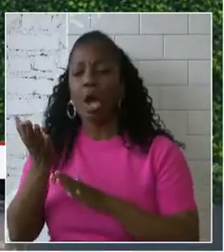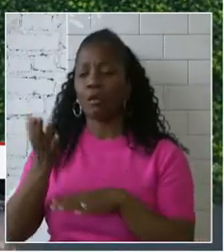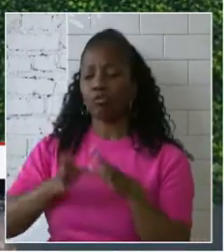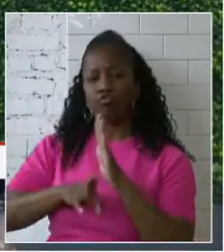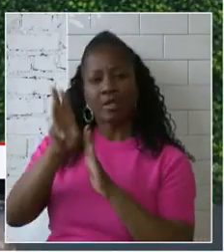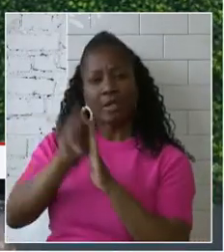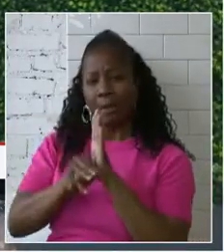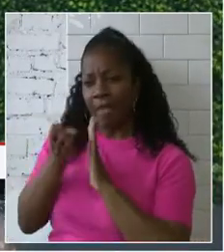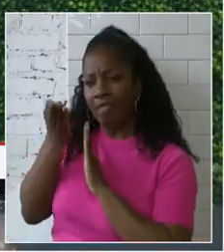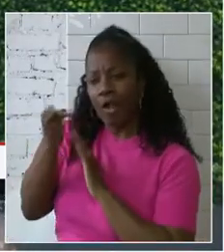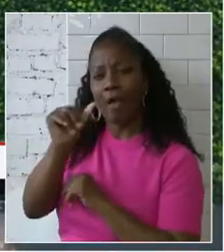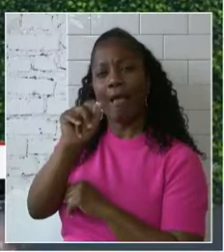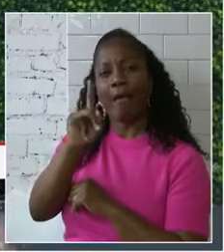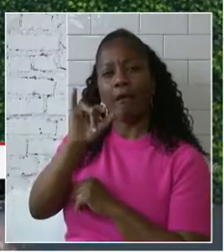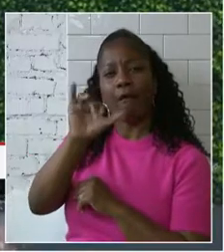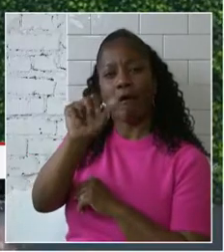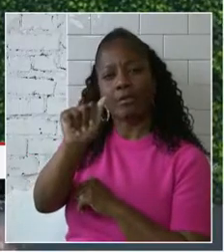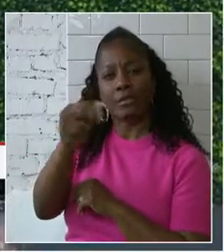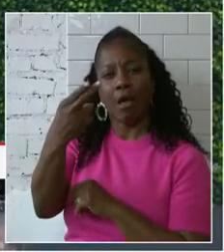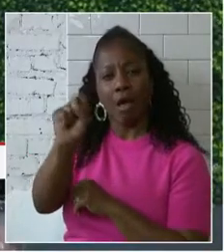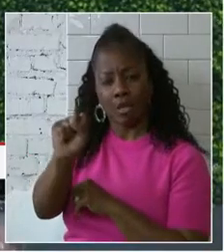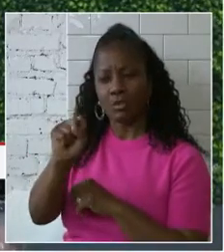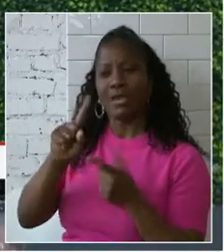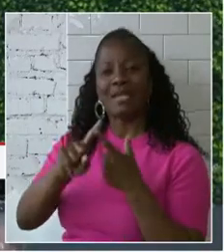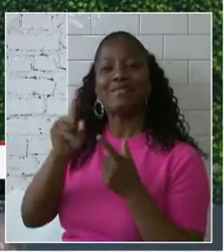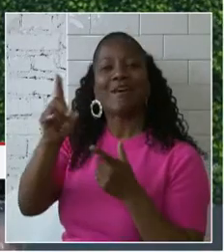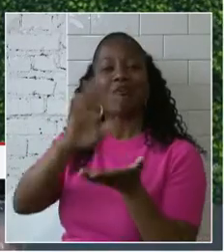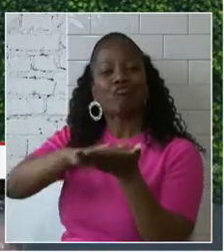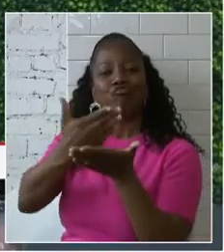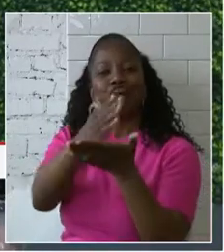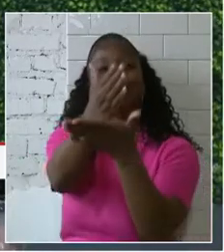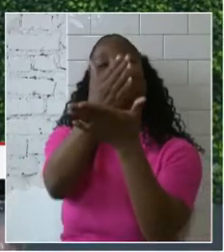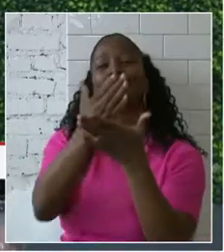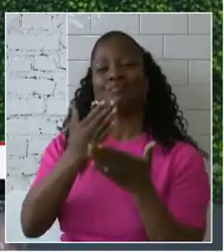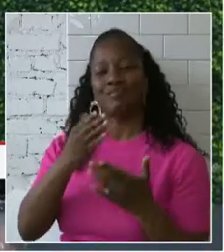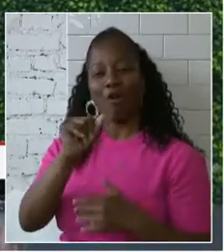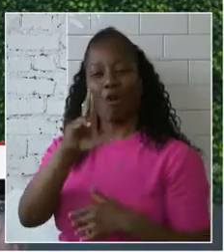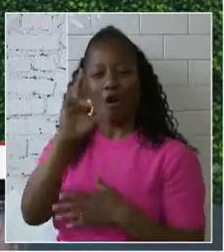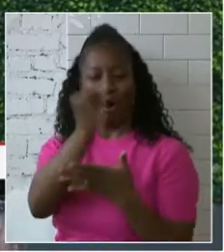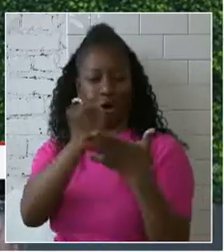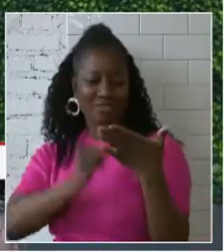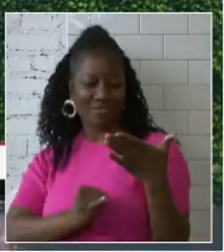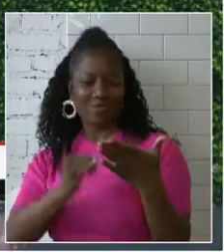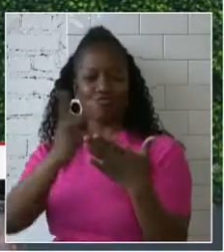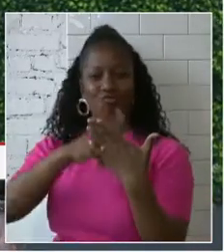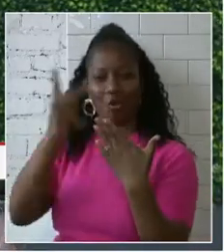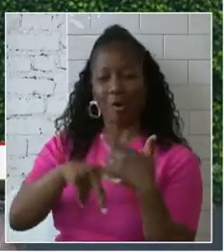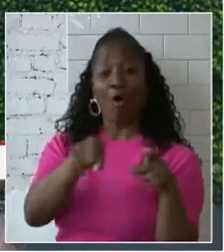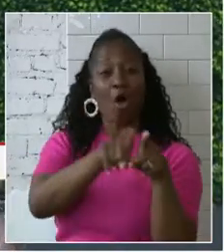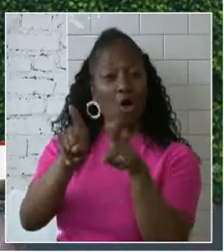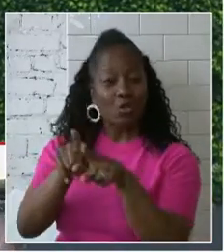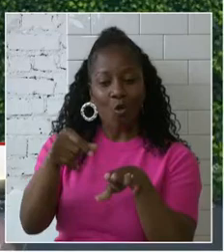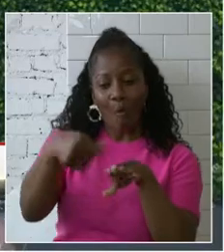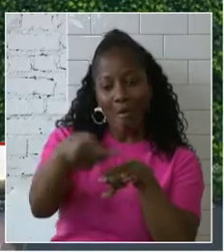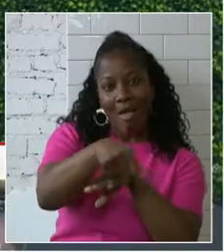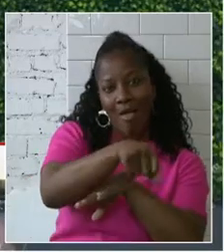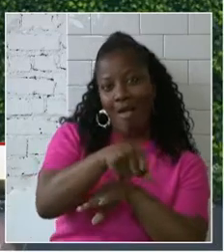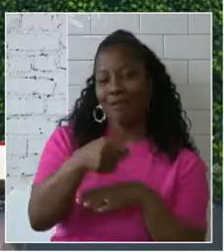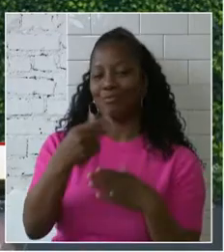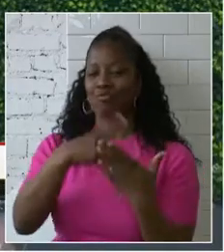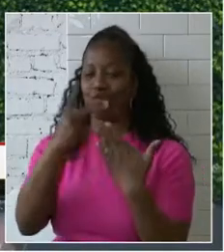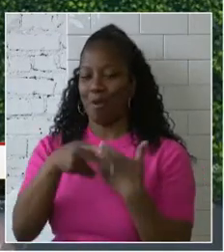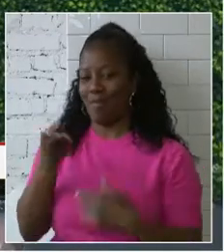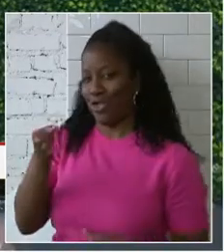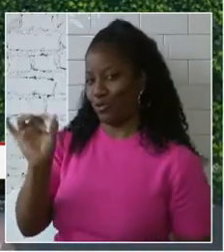High School, which is the culinary arts program, and we do a manicure and pedicure program as